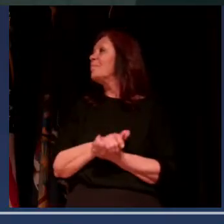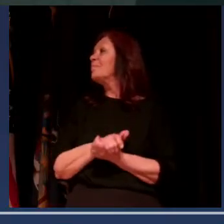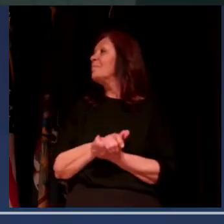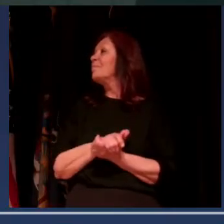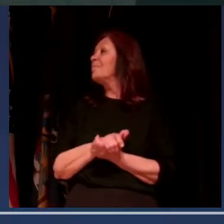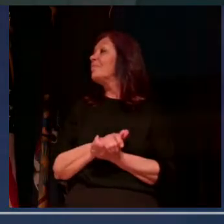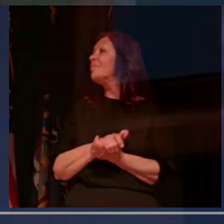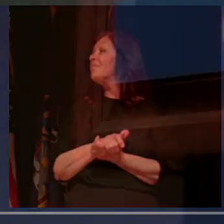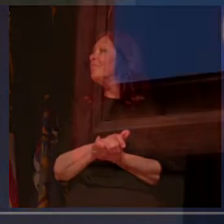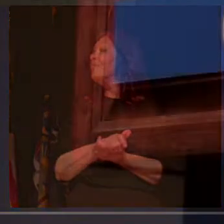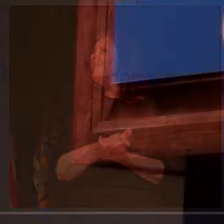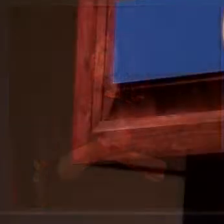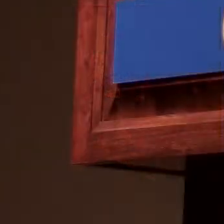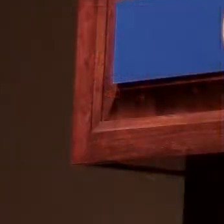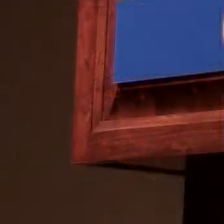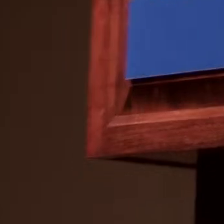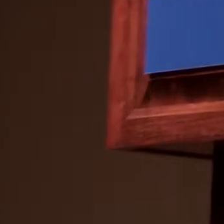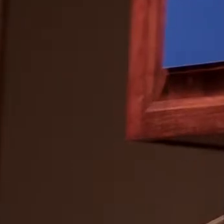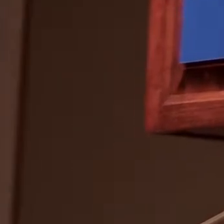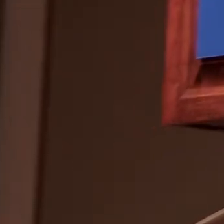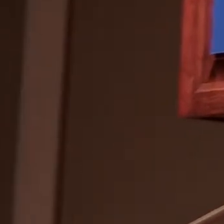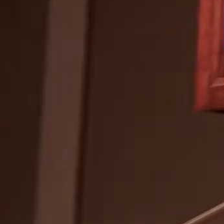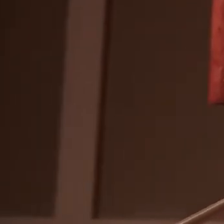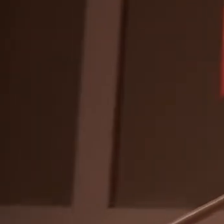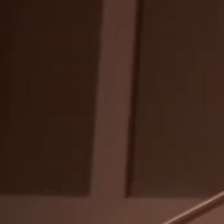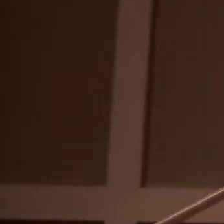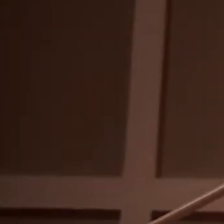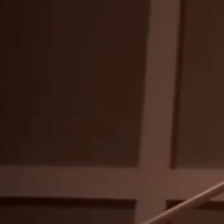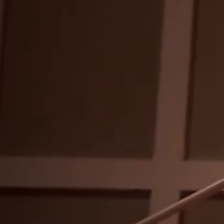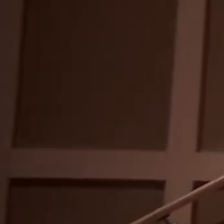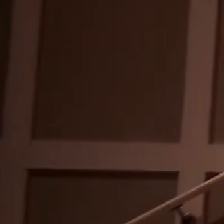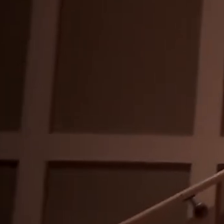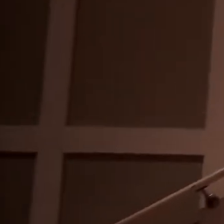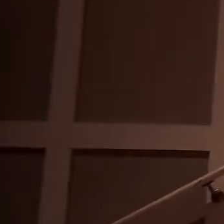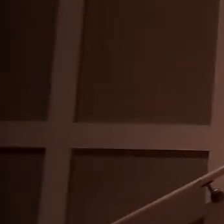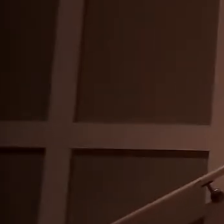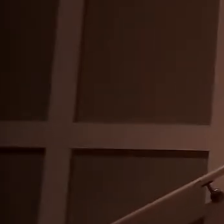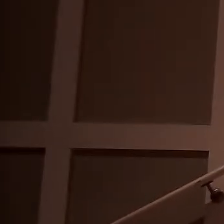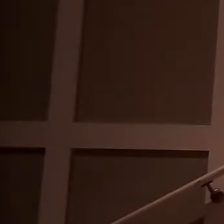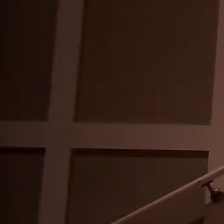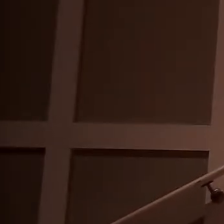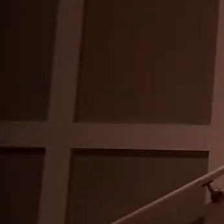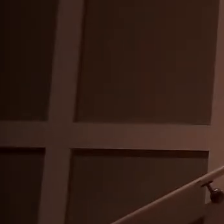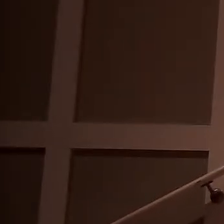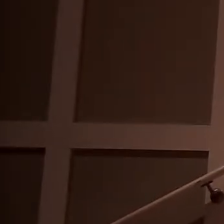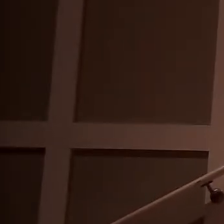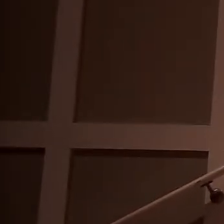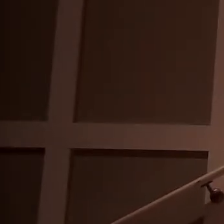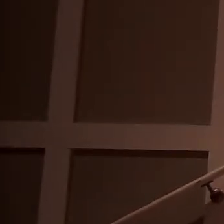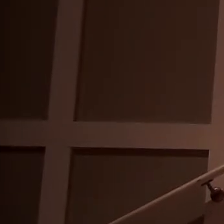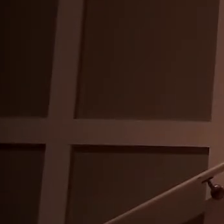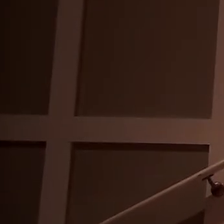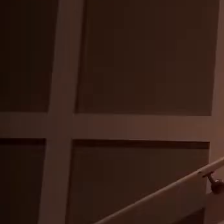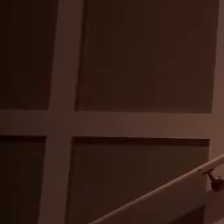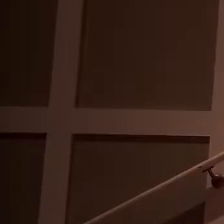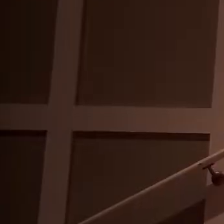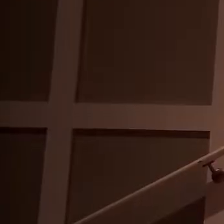And Gregory is graduating from our culinary program in May. Very excited. Absolutely,